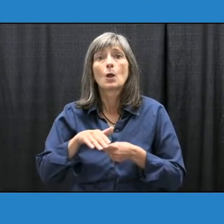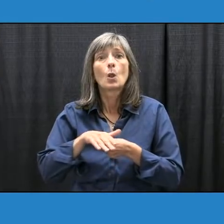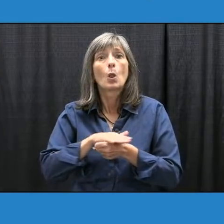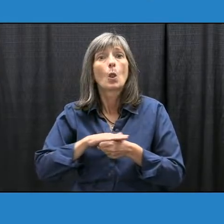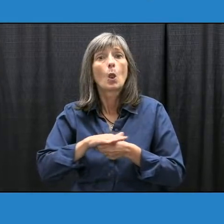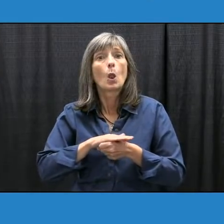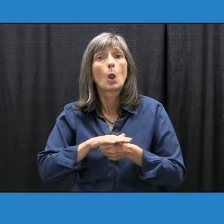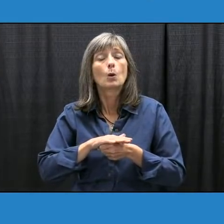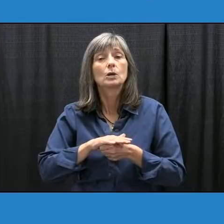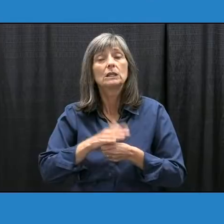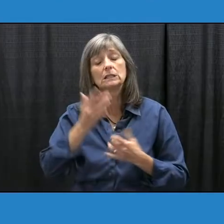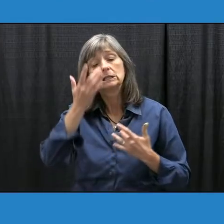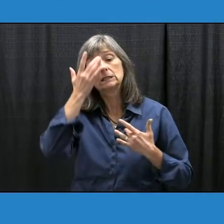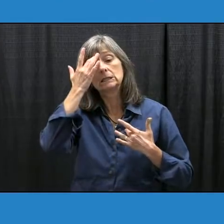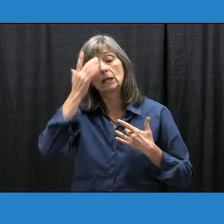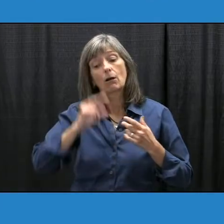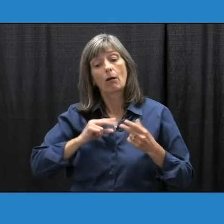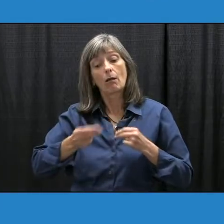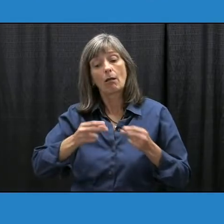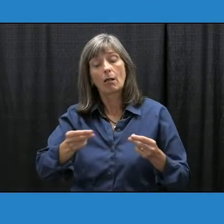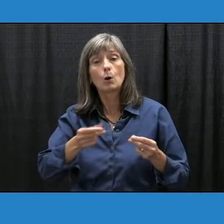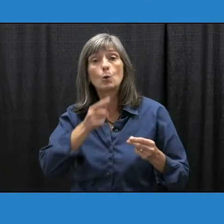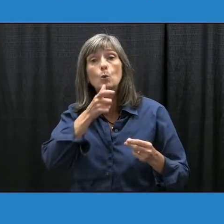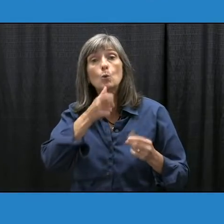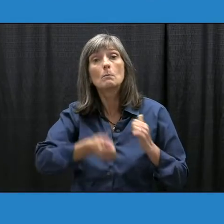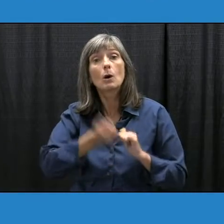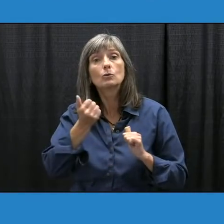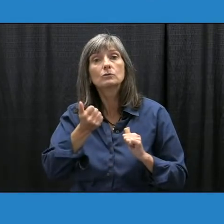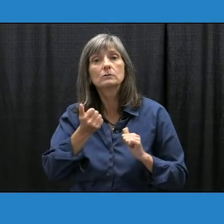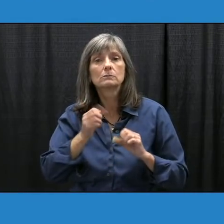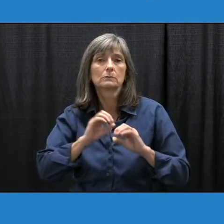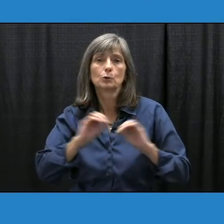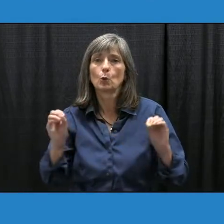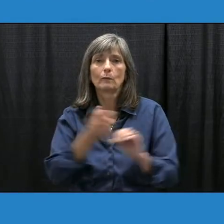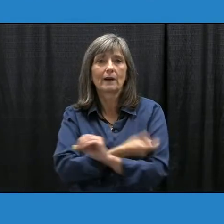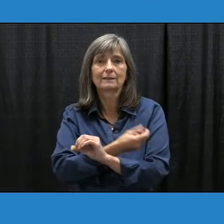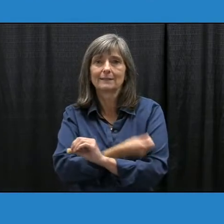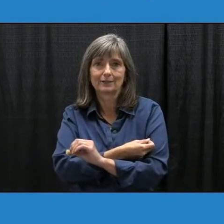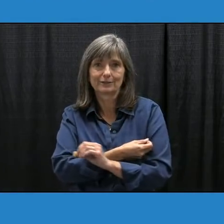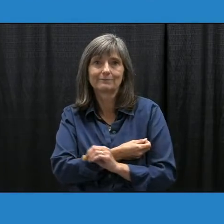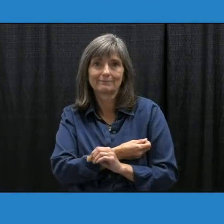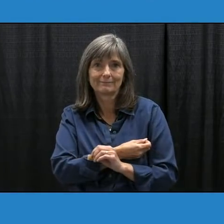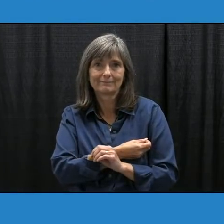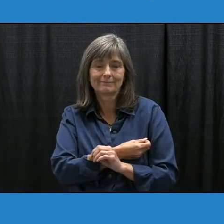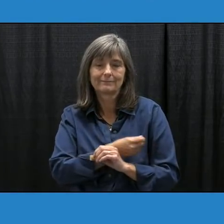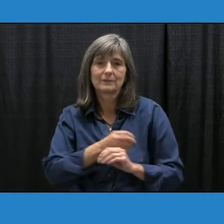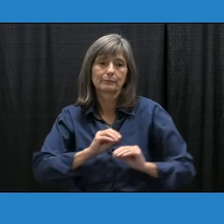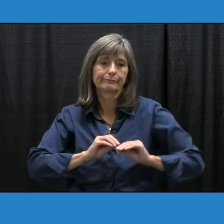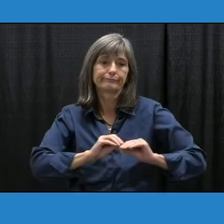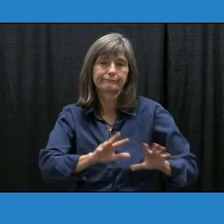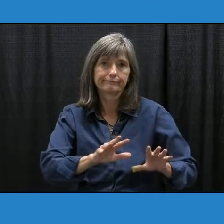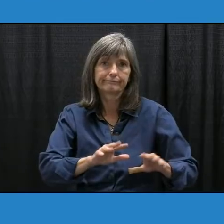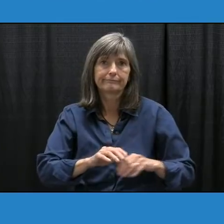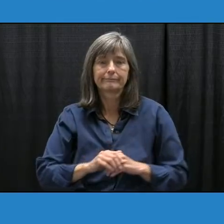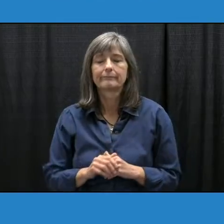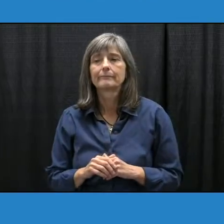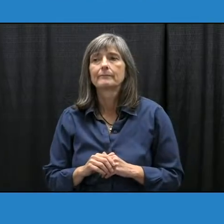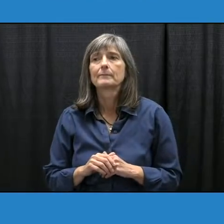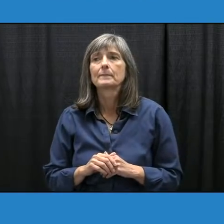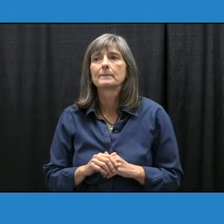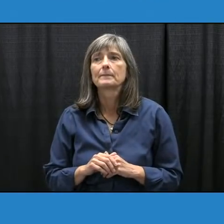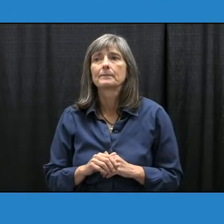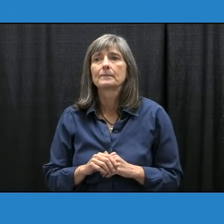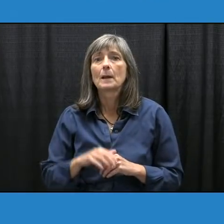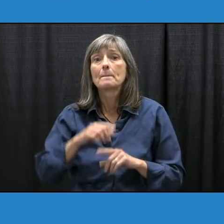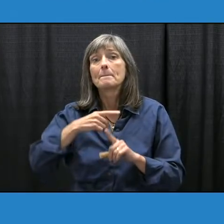occurring among unvaccinated individuals. The vaccines protect you from getting infection, but also protect you in terms of